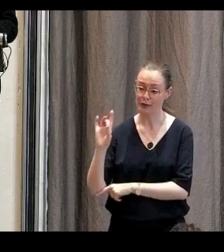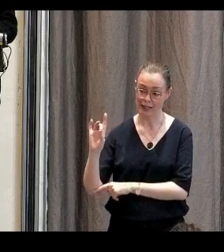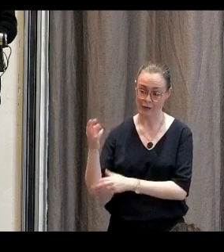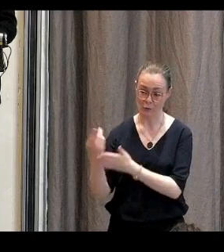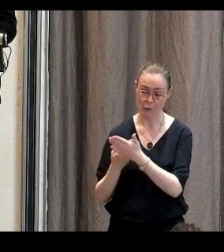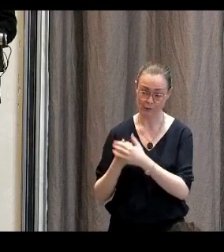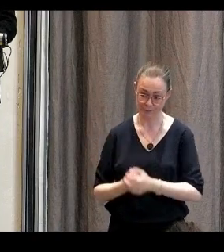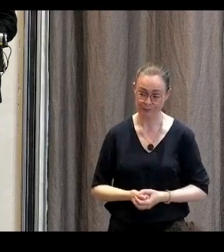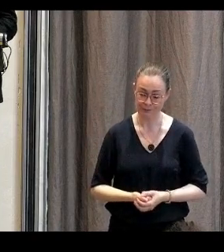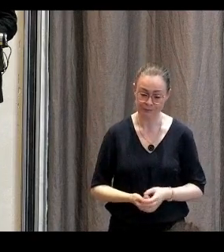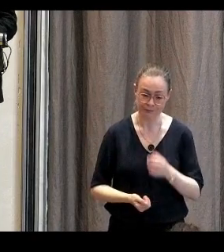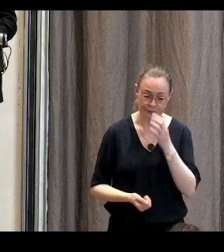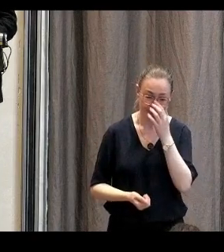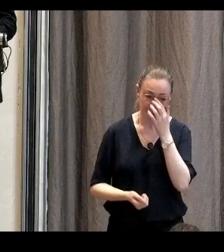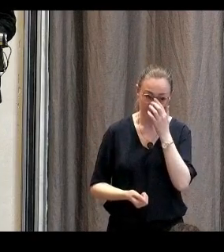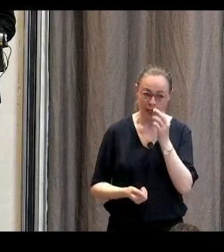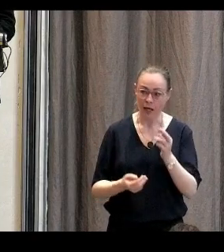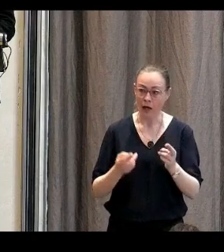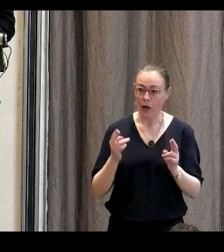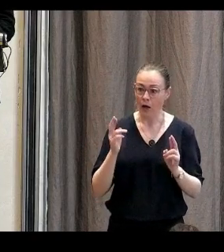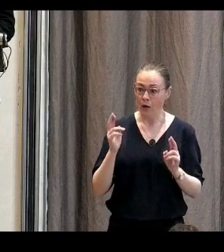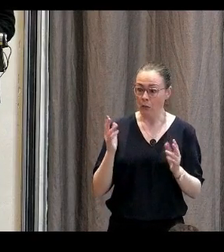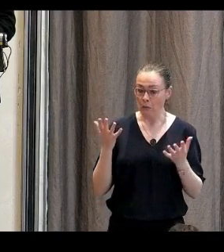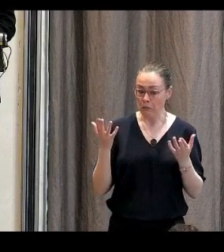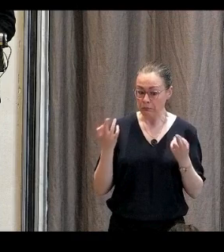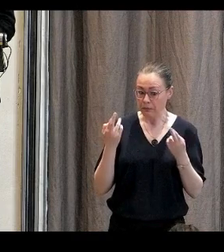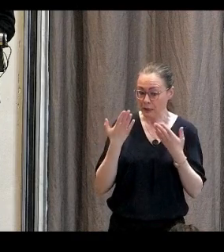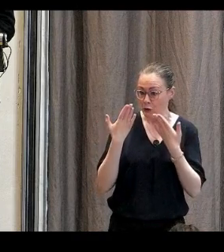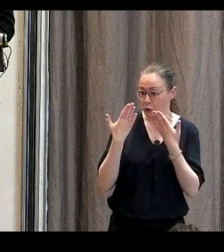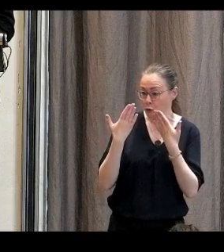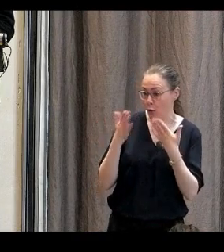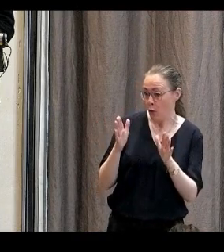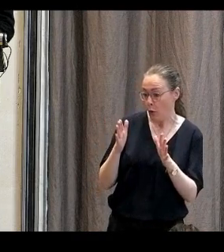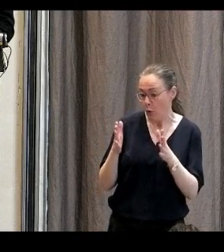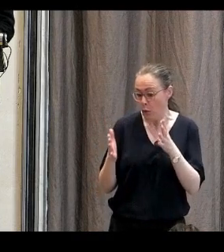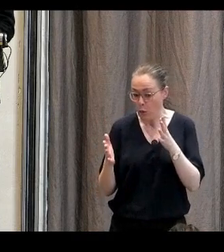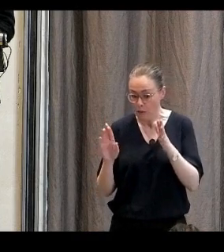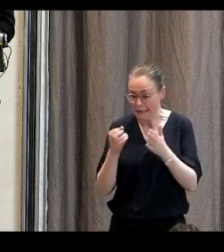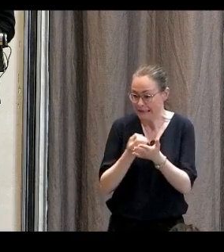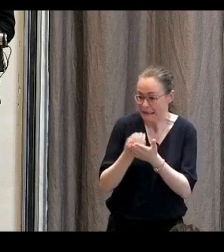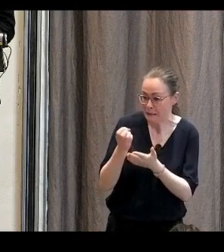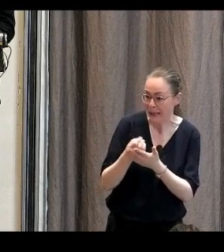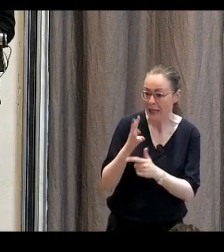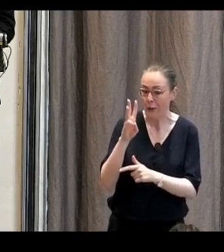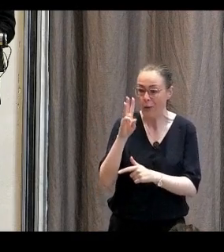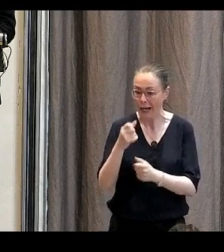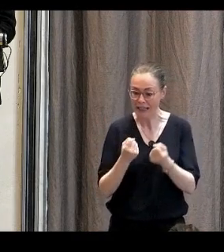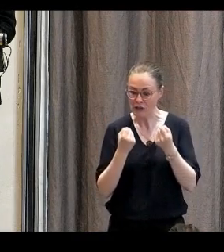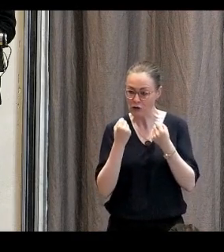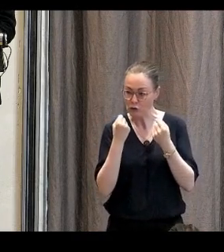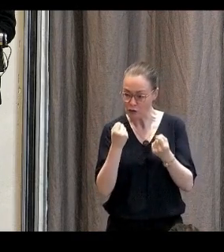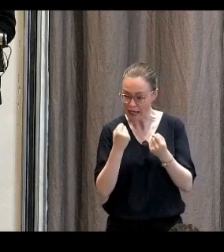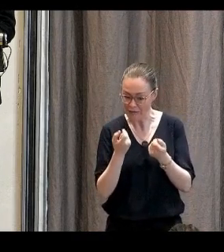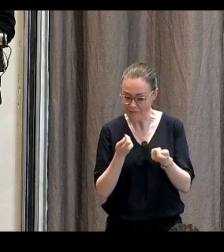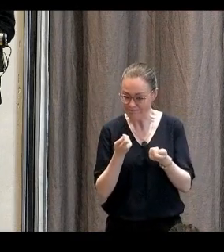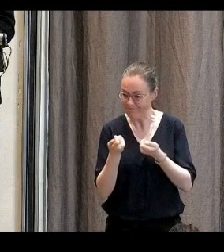So hopefully that illustrates that explains why the driving regulations are